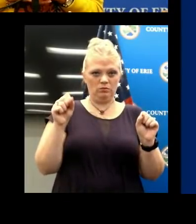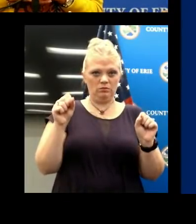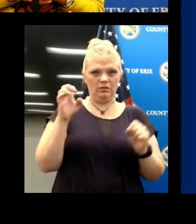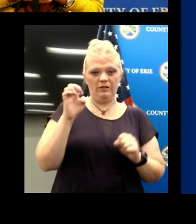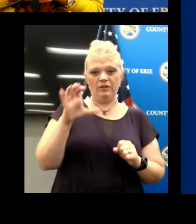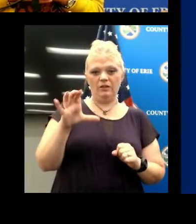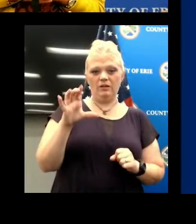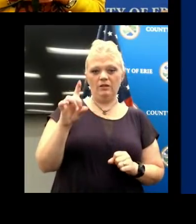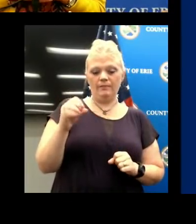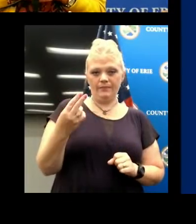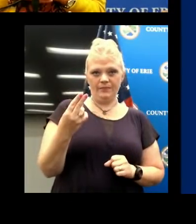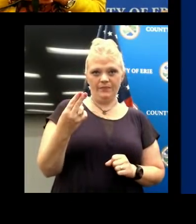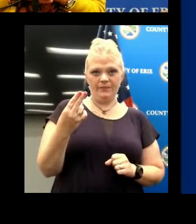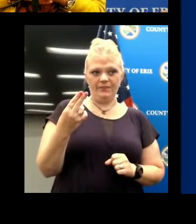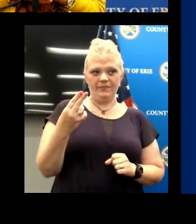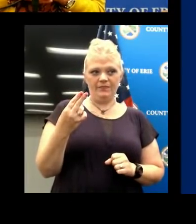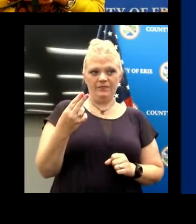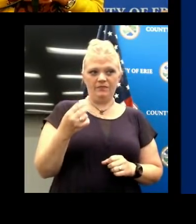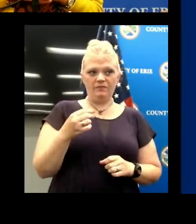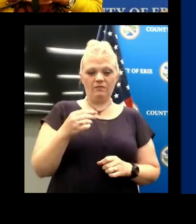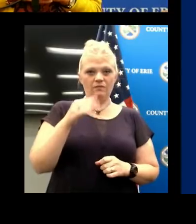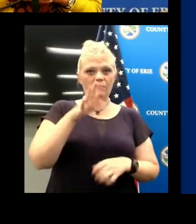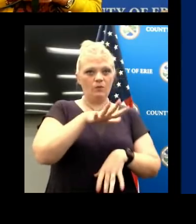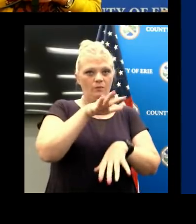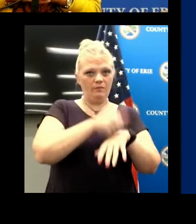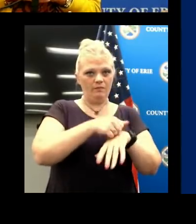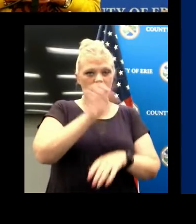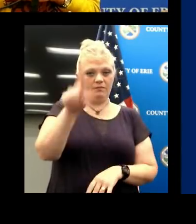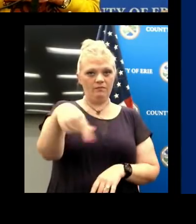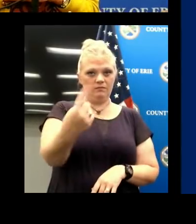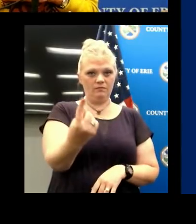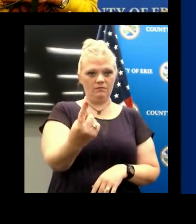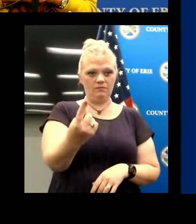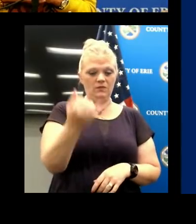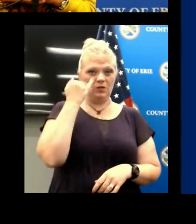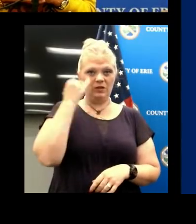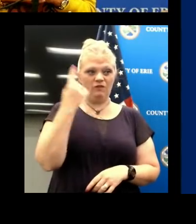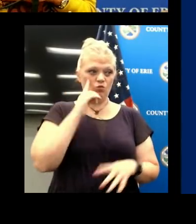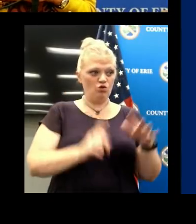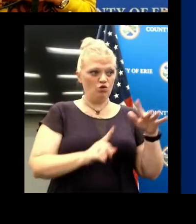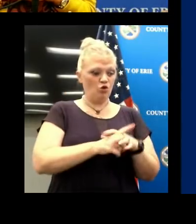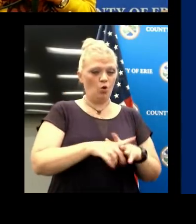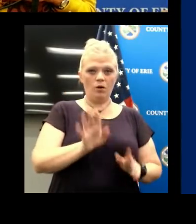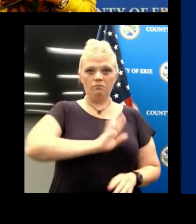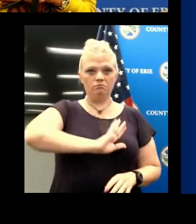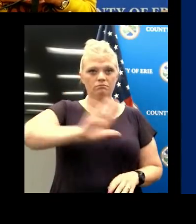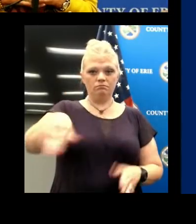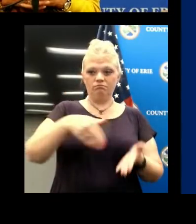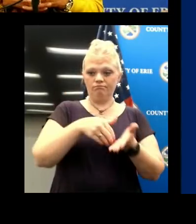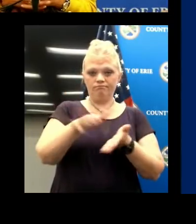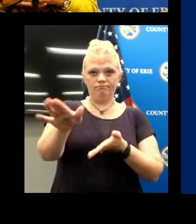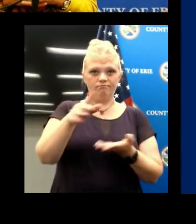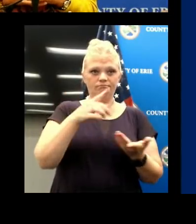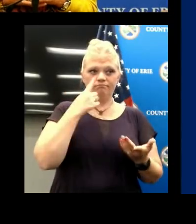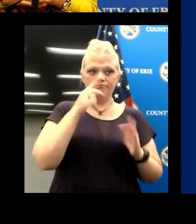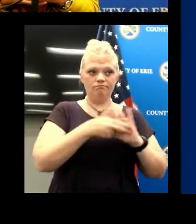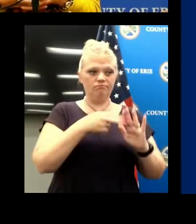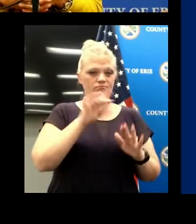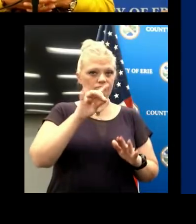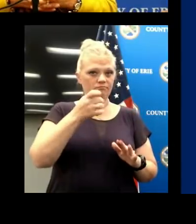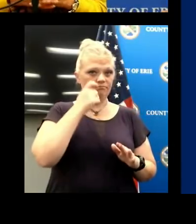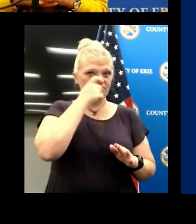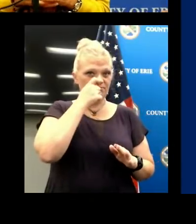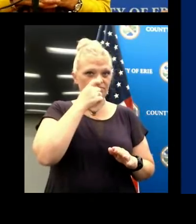County Health Department, and these are by appointment only. So we are turning away walk-ins for the diagnostic testing, for the swab testing.